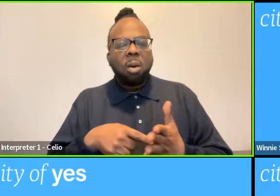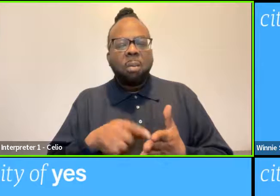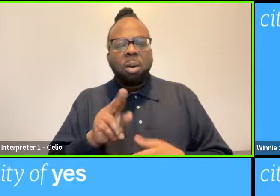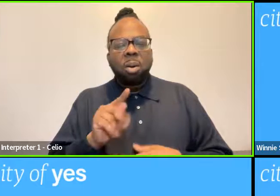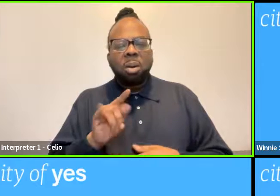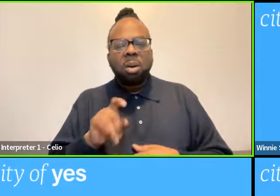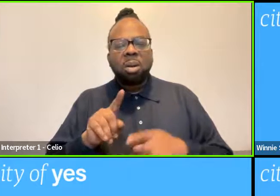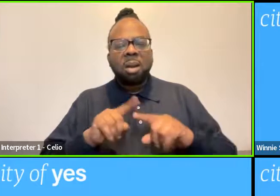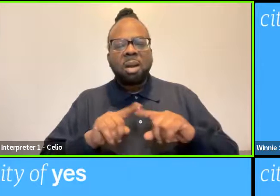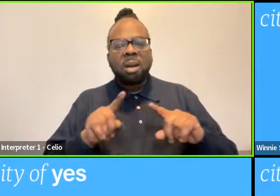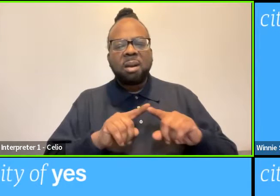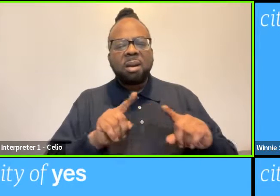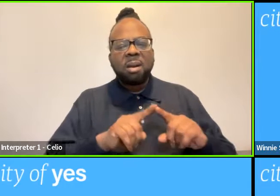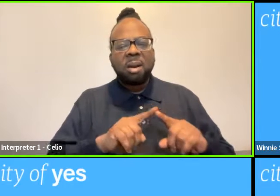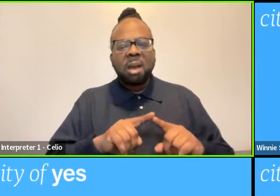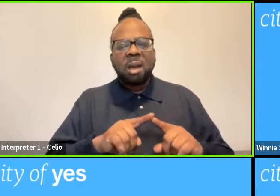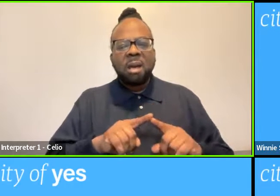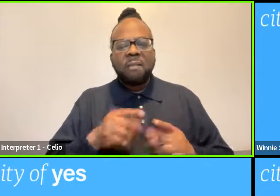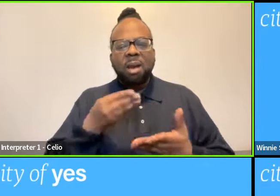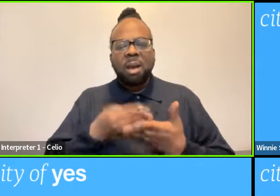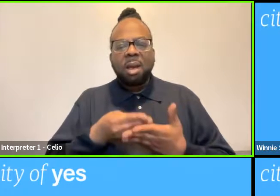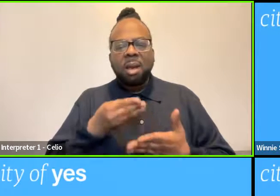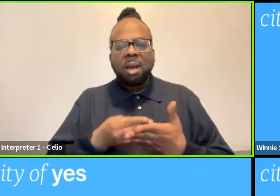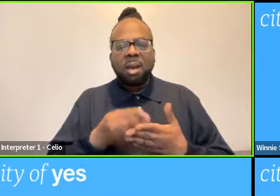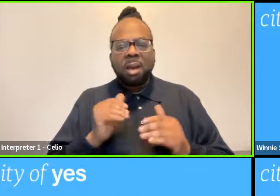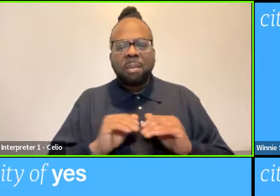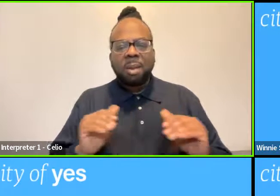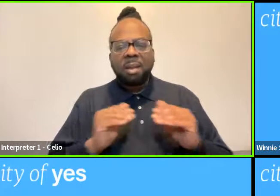the income averaging just be used to determine one